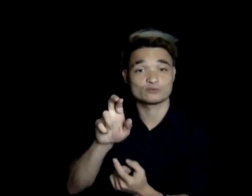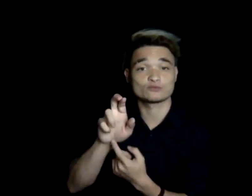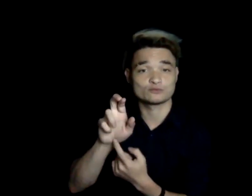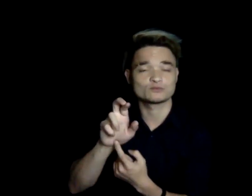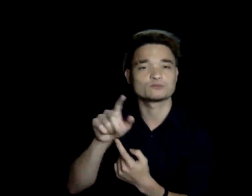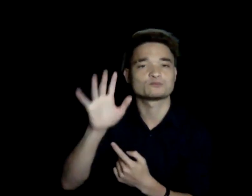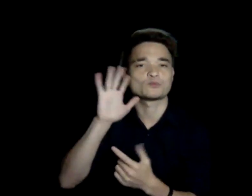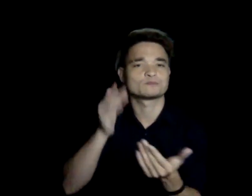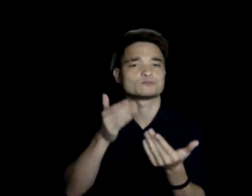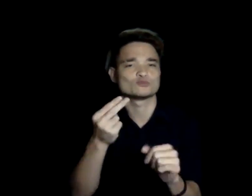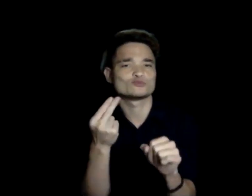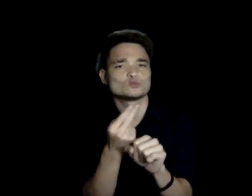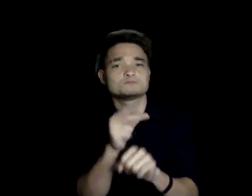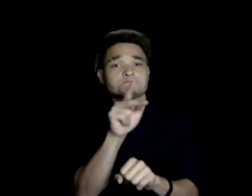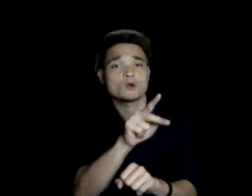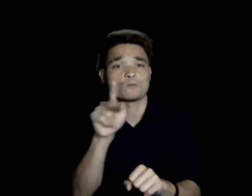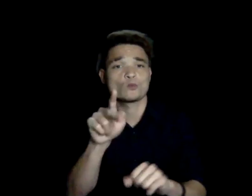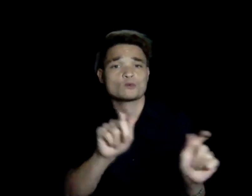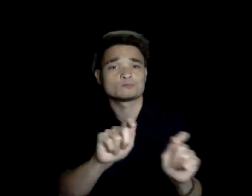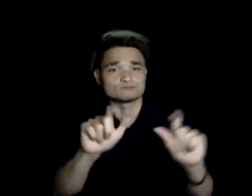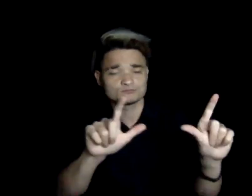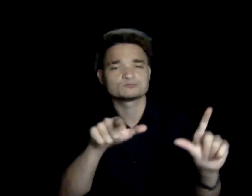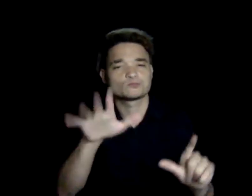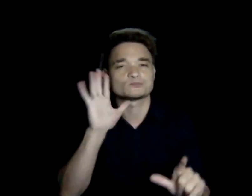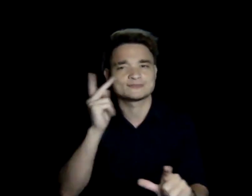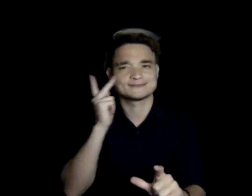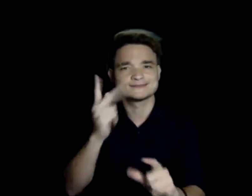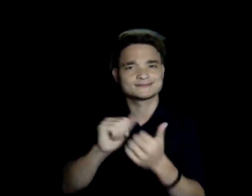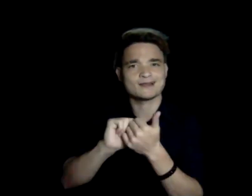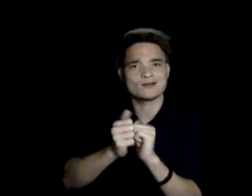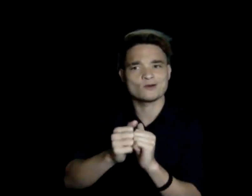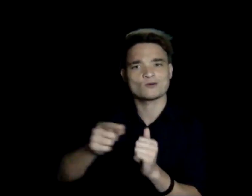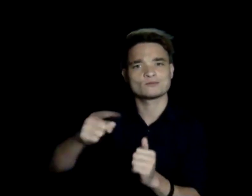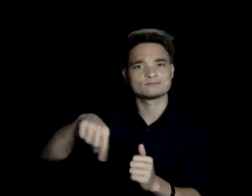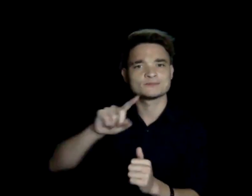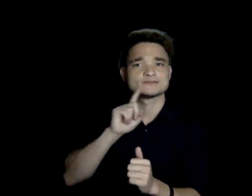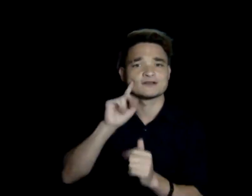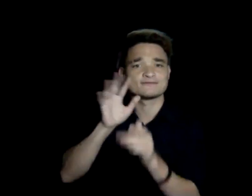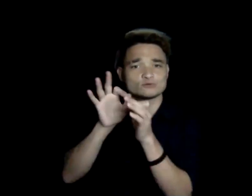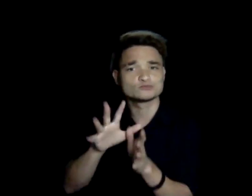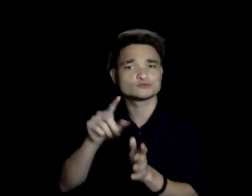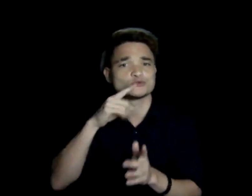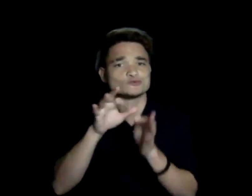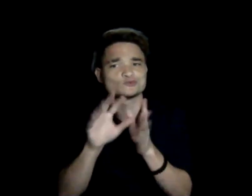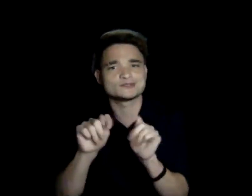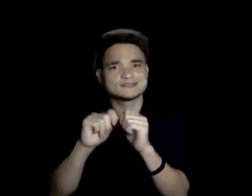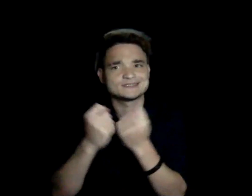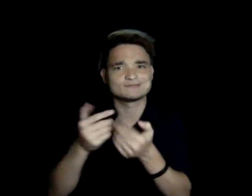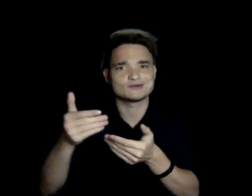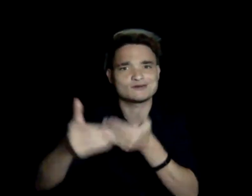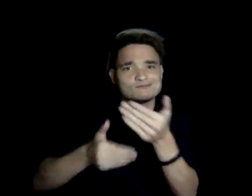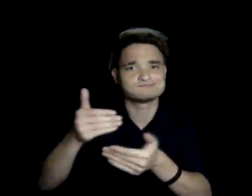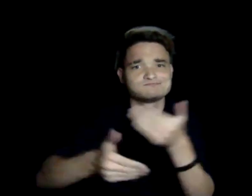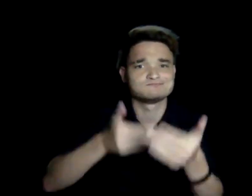We're going to have Javier as the teacher, and he will be using PowerPoint. And then you guys are going to be able to see how the